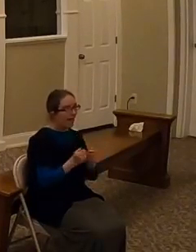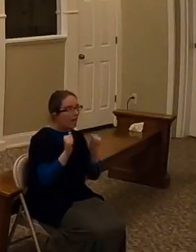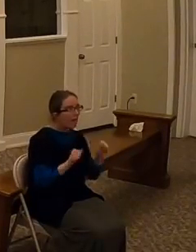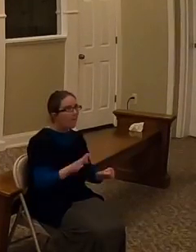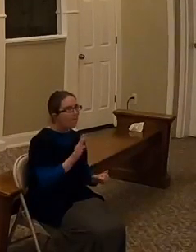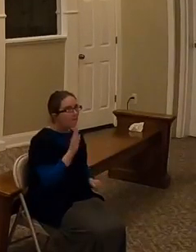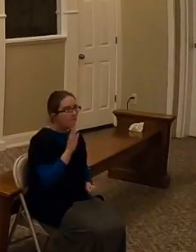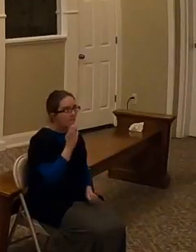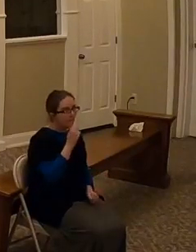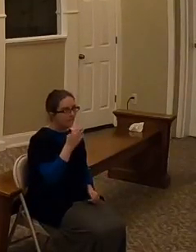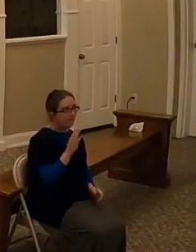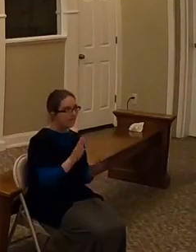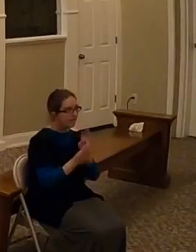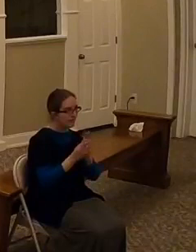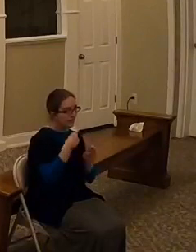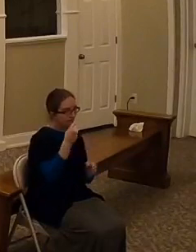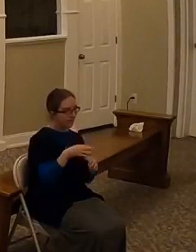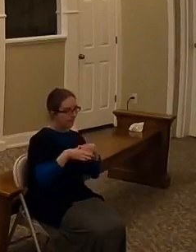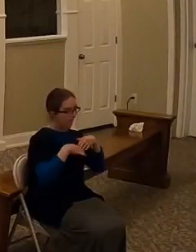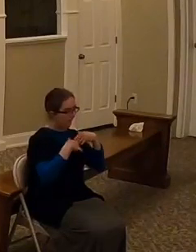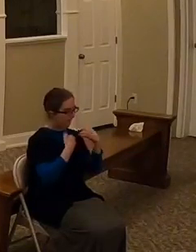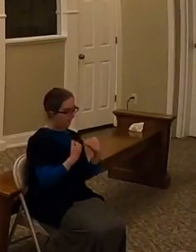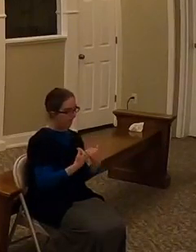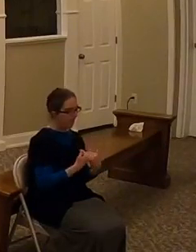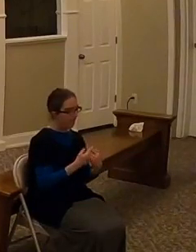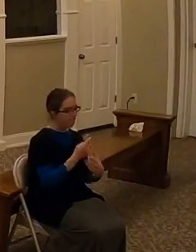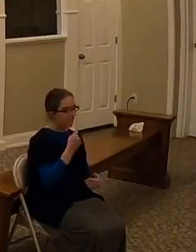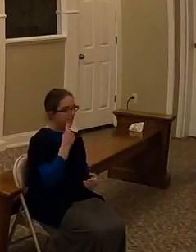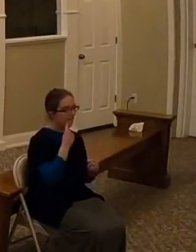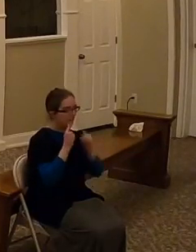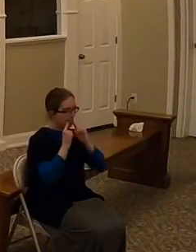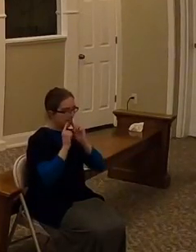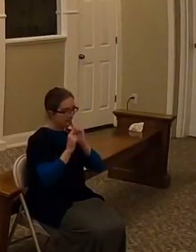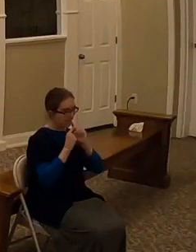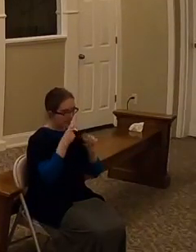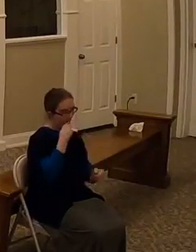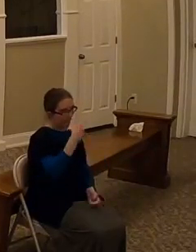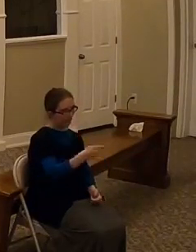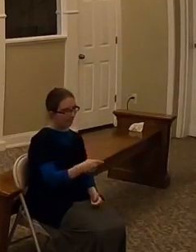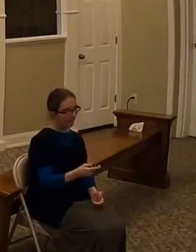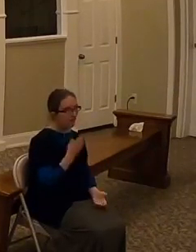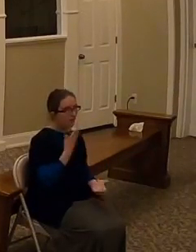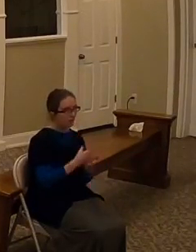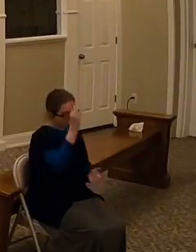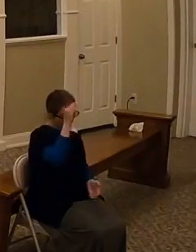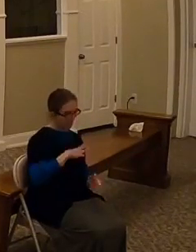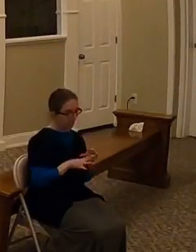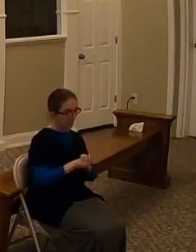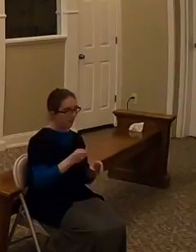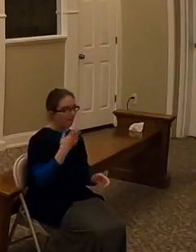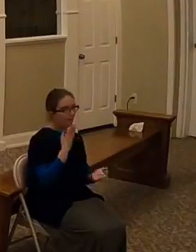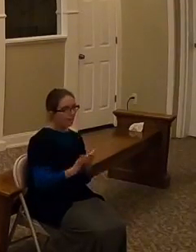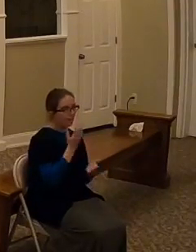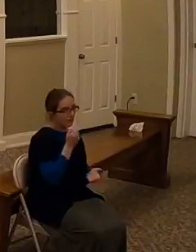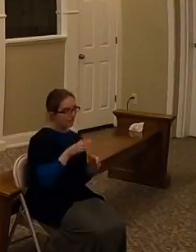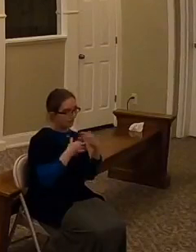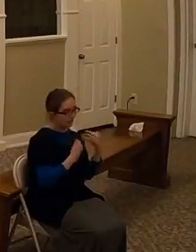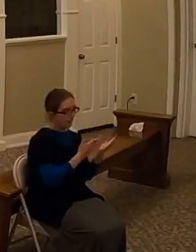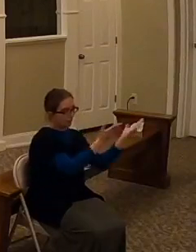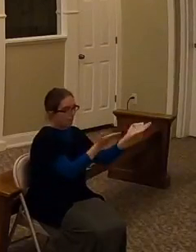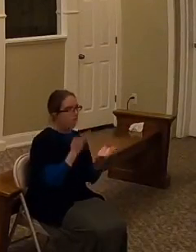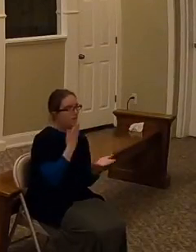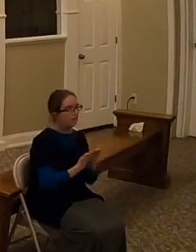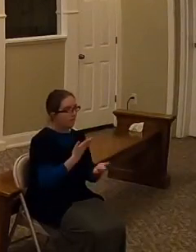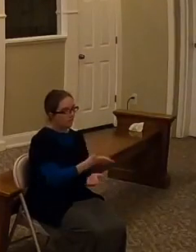you, being evil, speak good things? For out of the abundance of the heart, the mouth speaketh. A good man out of the good treasure of the heart bringeth forth